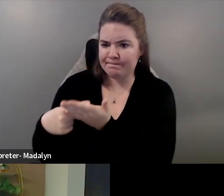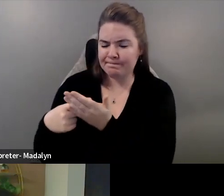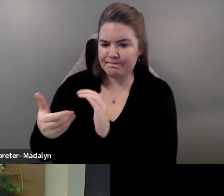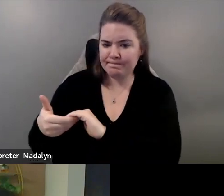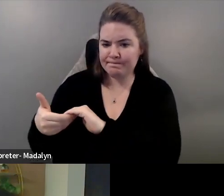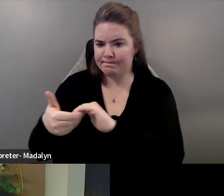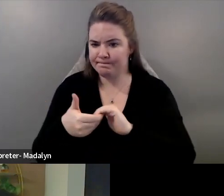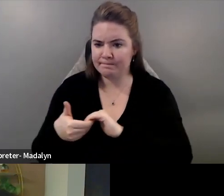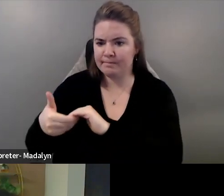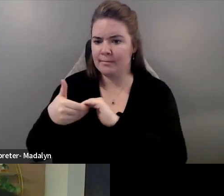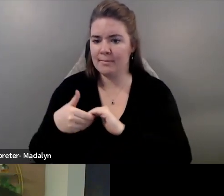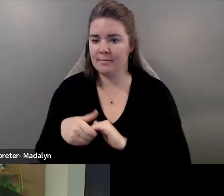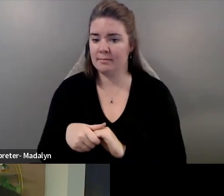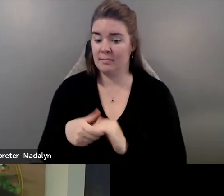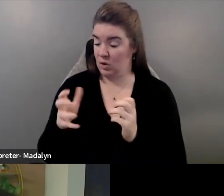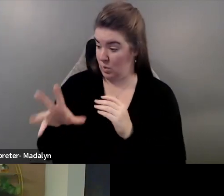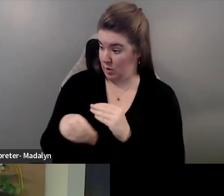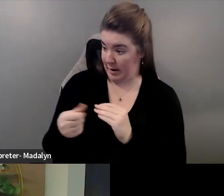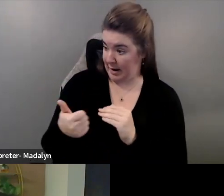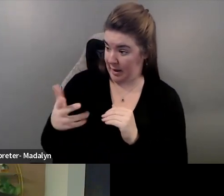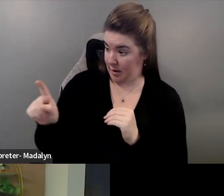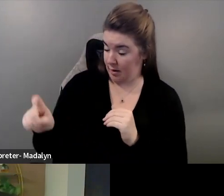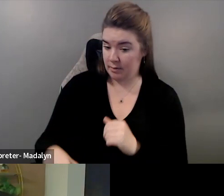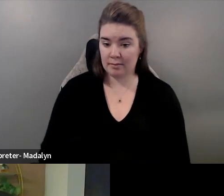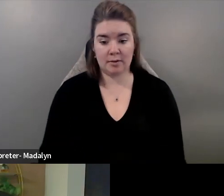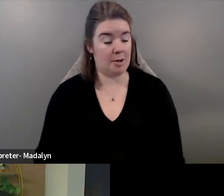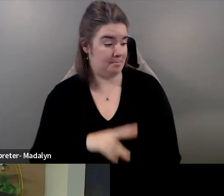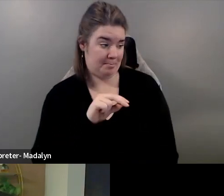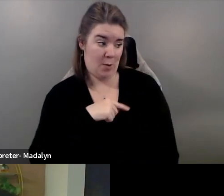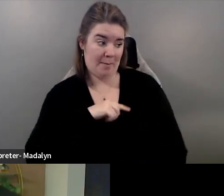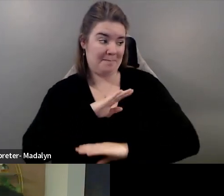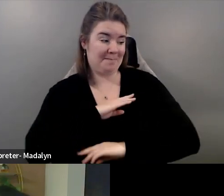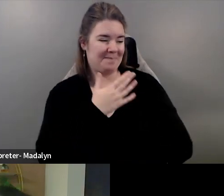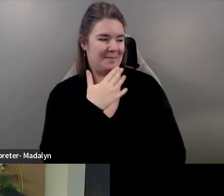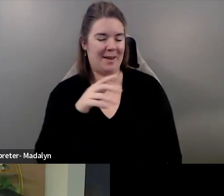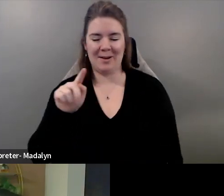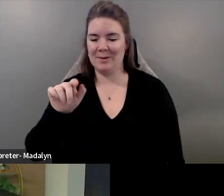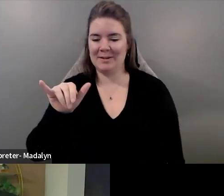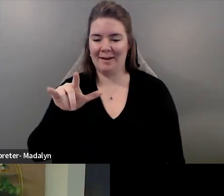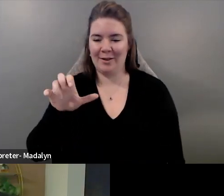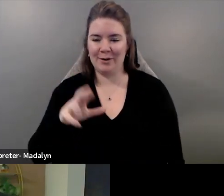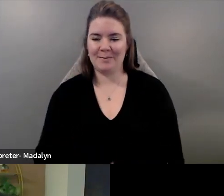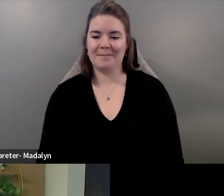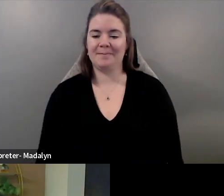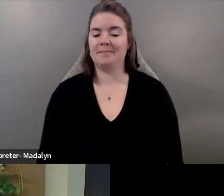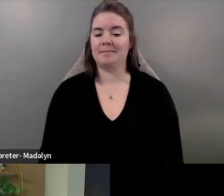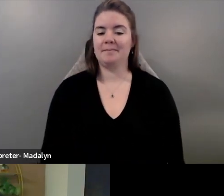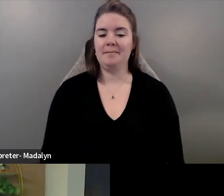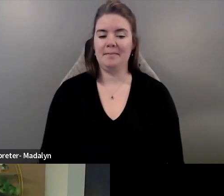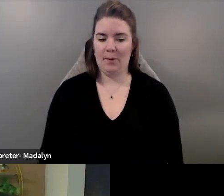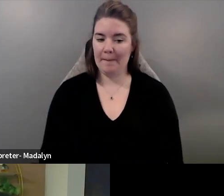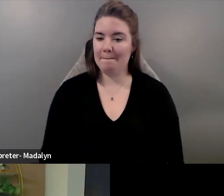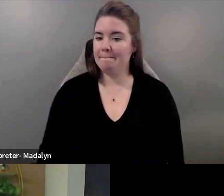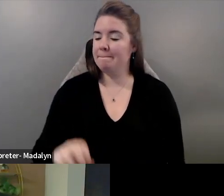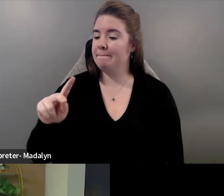Do you want to add anything, Dr. Anderson? No, I'm good. Thank you, Tyler. All right.